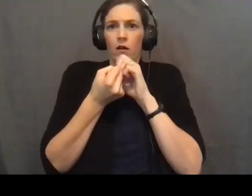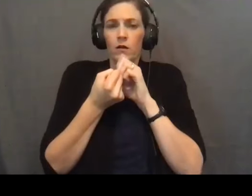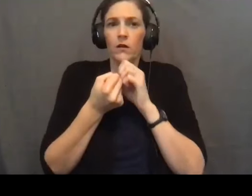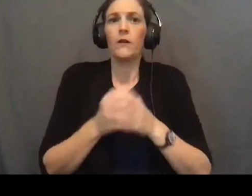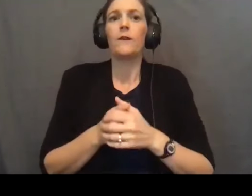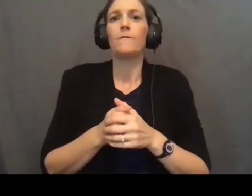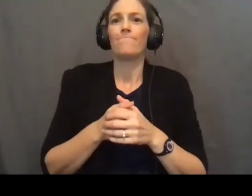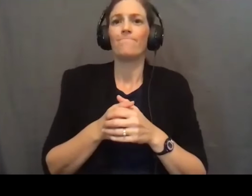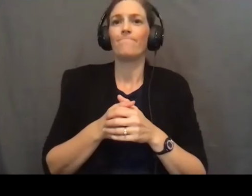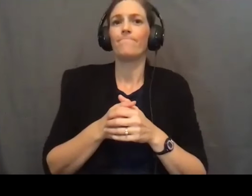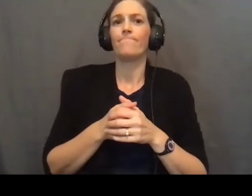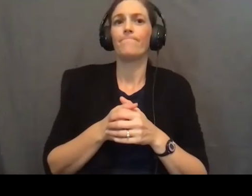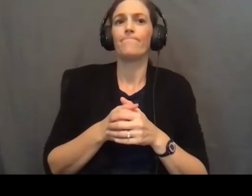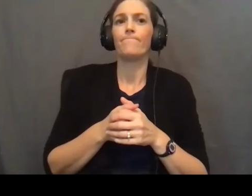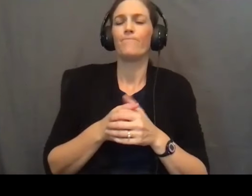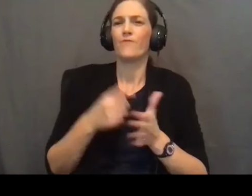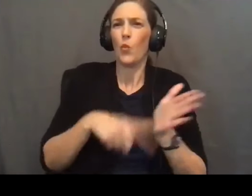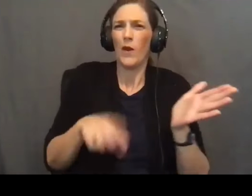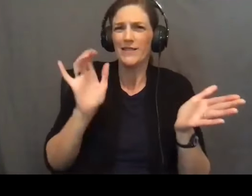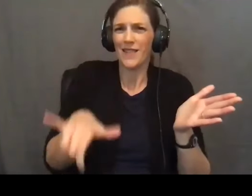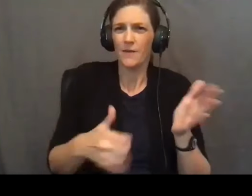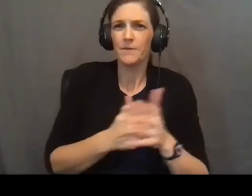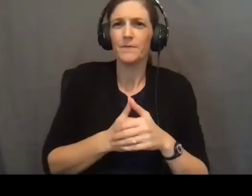right now? What is that?